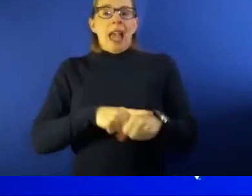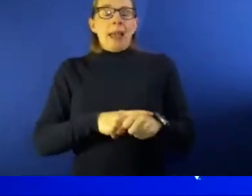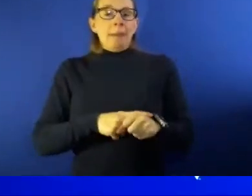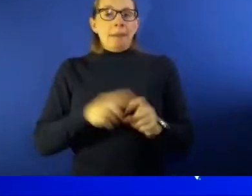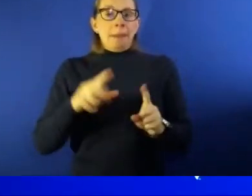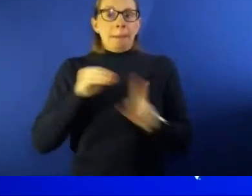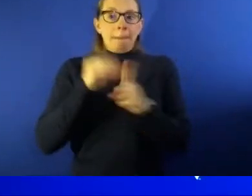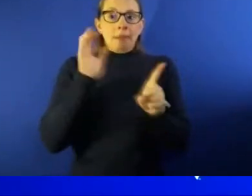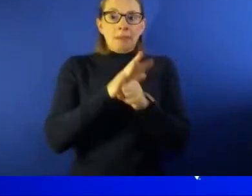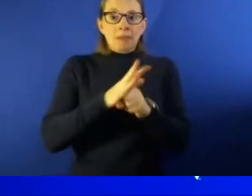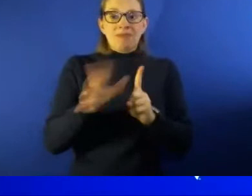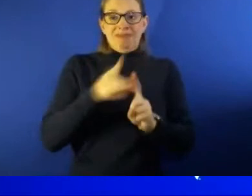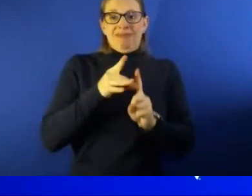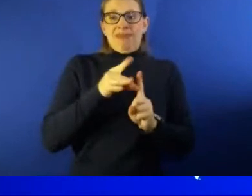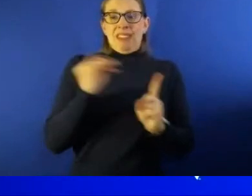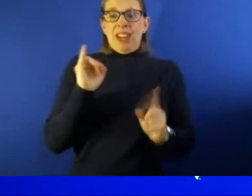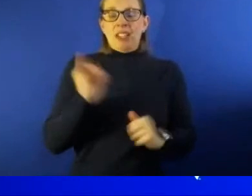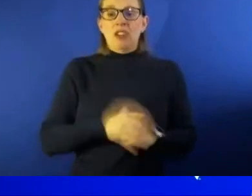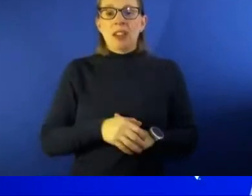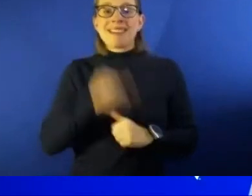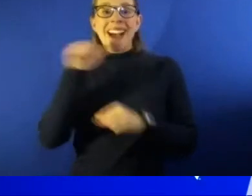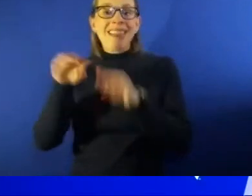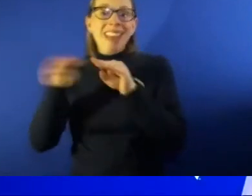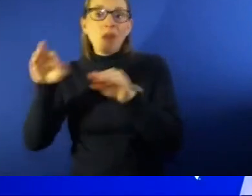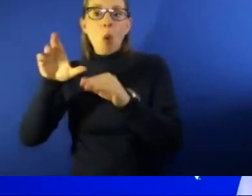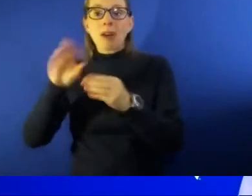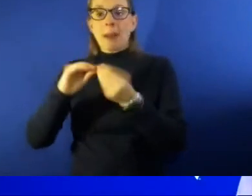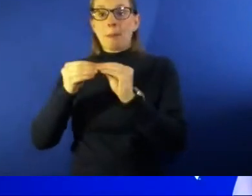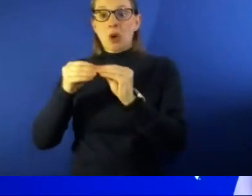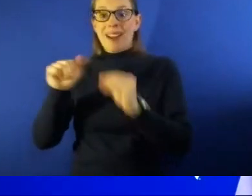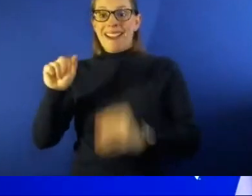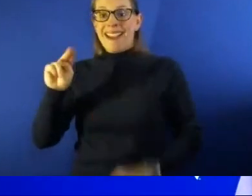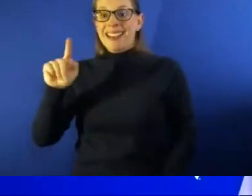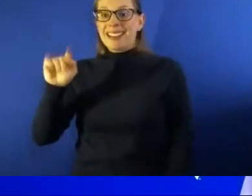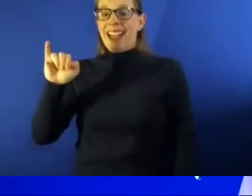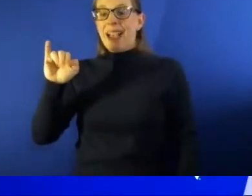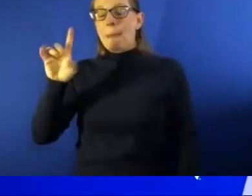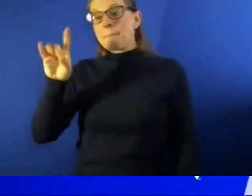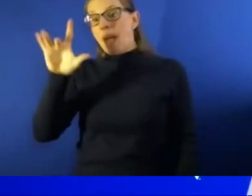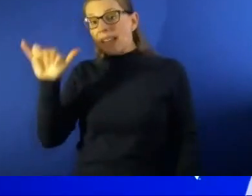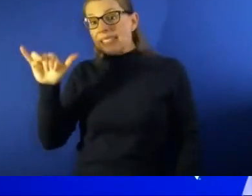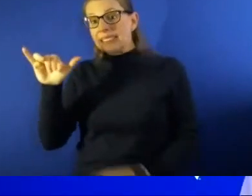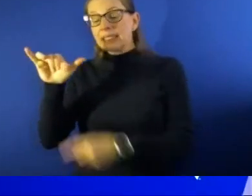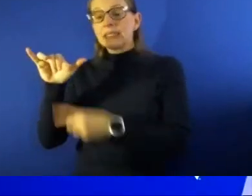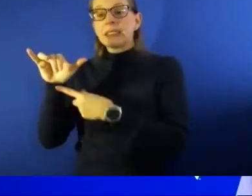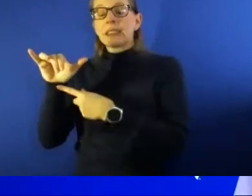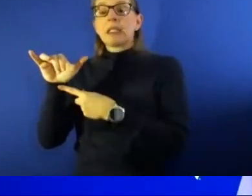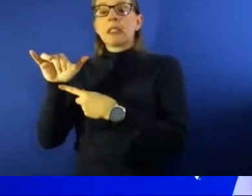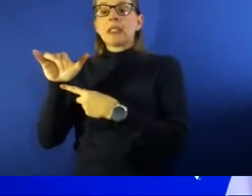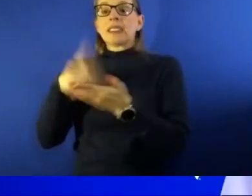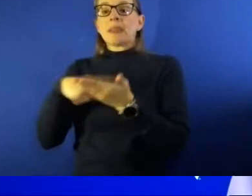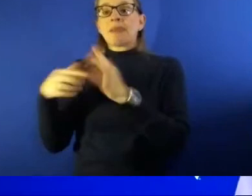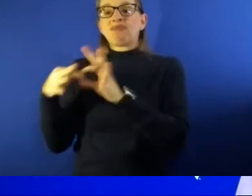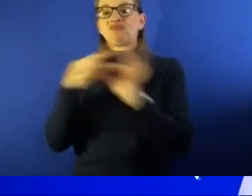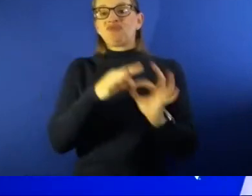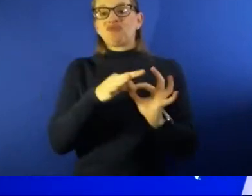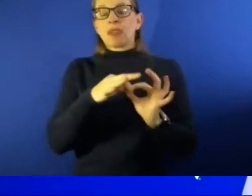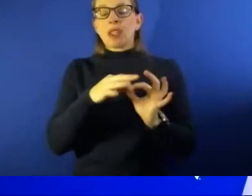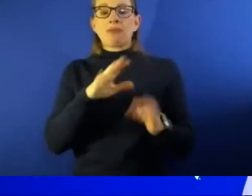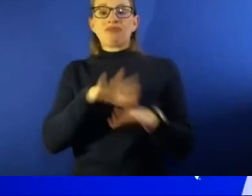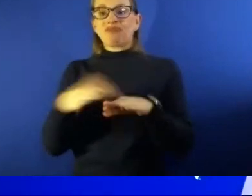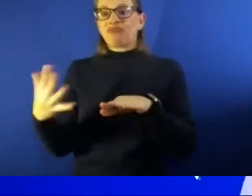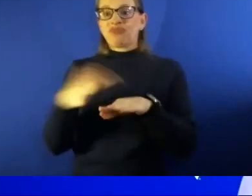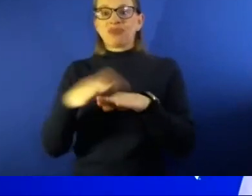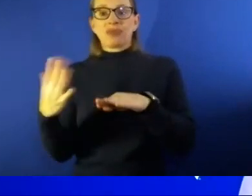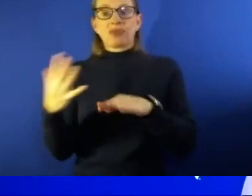the level or the number of antibodies, although a lot of times we make that correlation, but we go back and forth. But we do understand